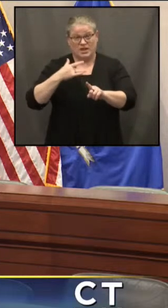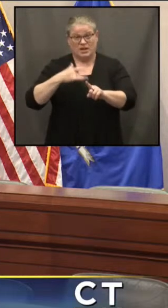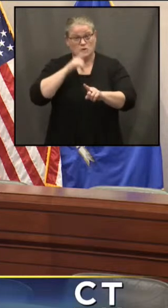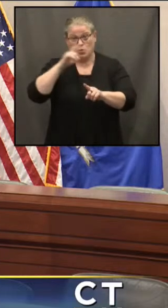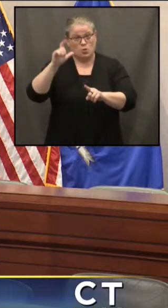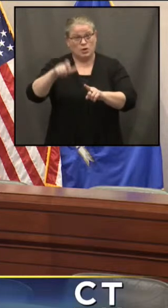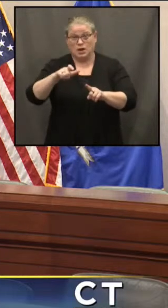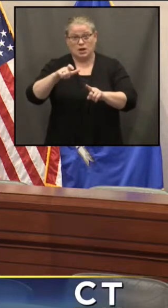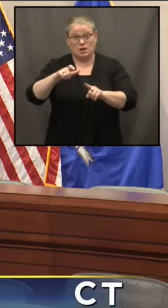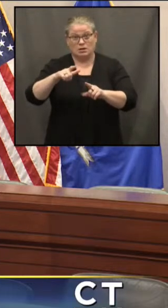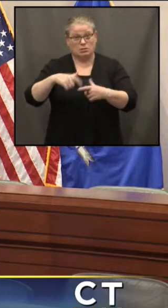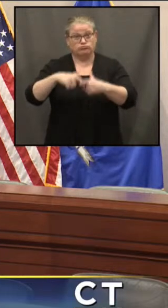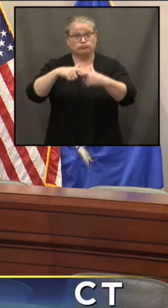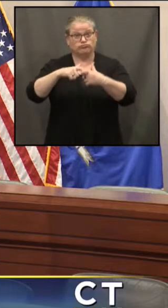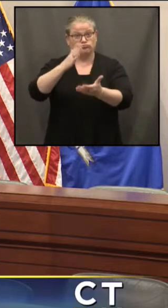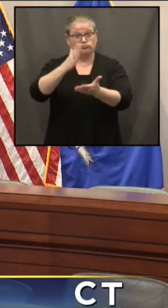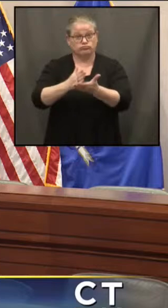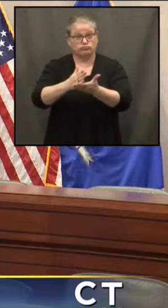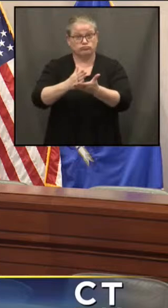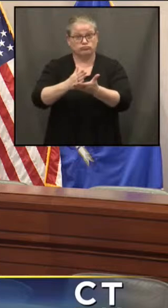Well, I sure hope so, Hugh.